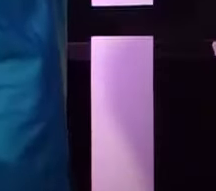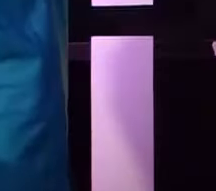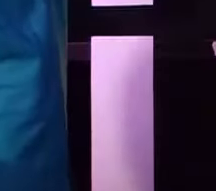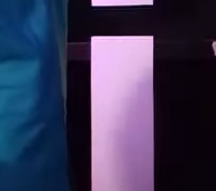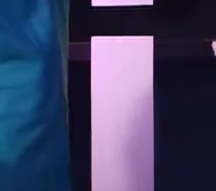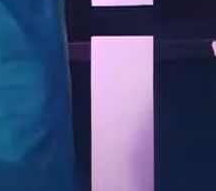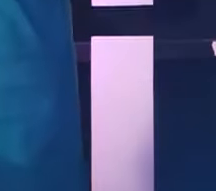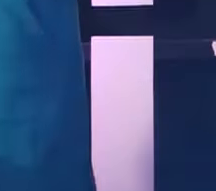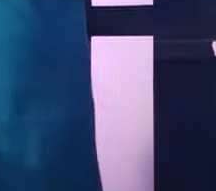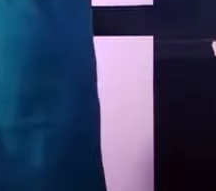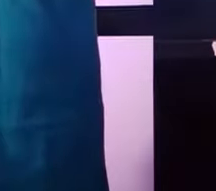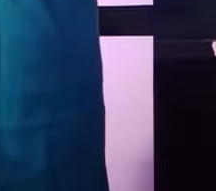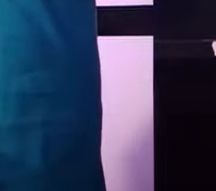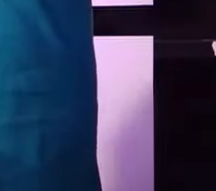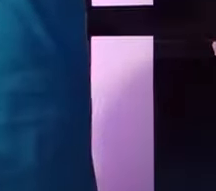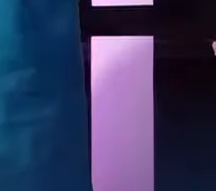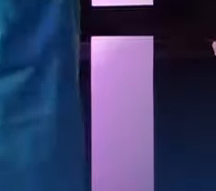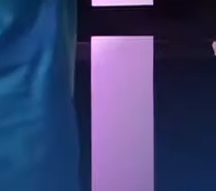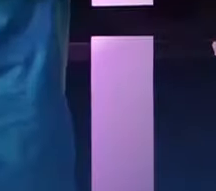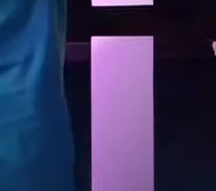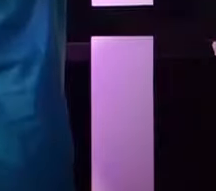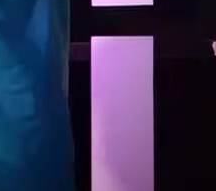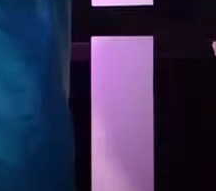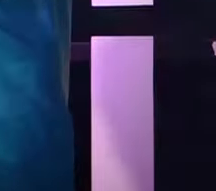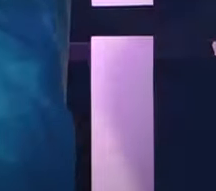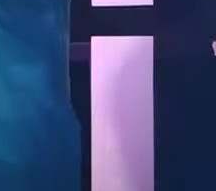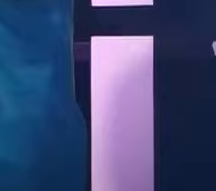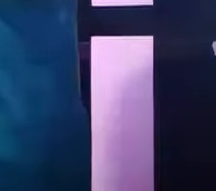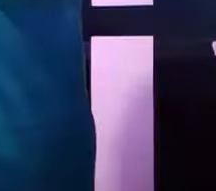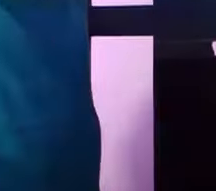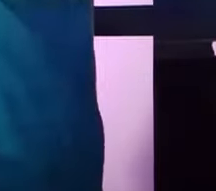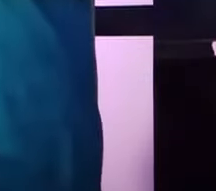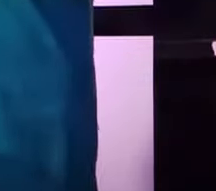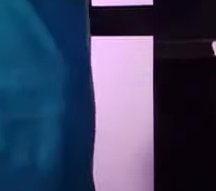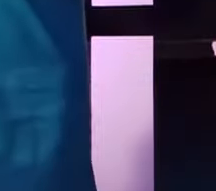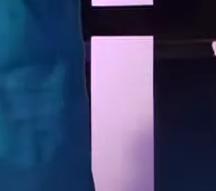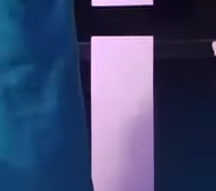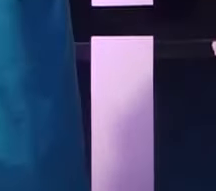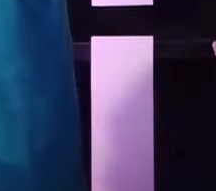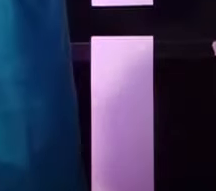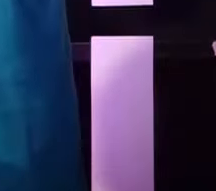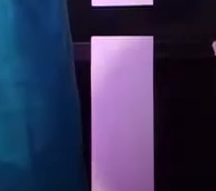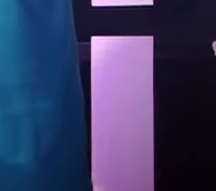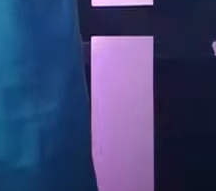two Gentiles put 10,000 Jews to flight